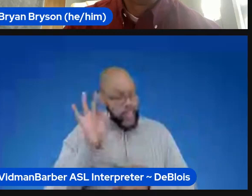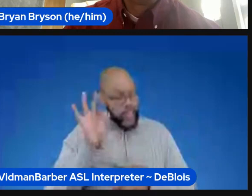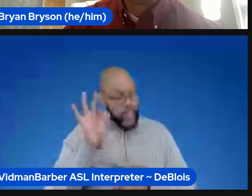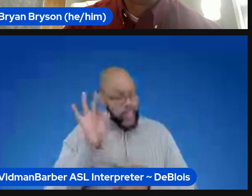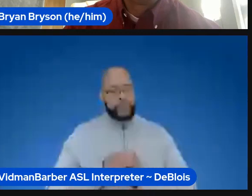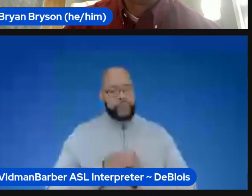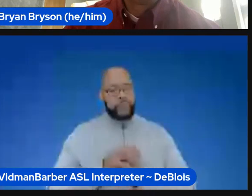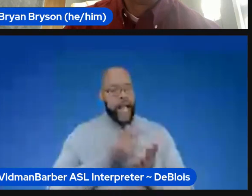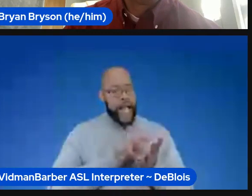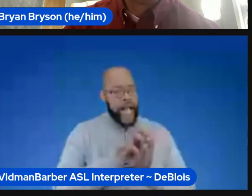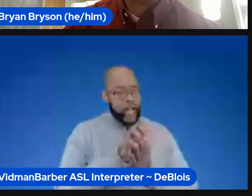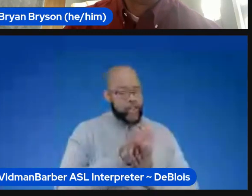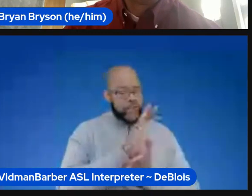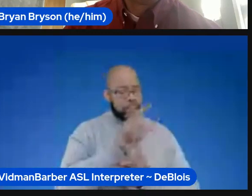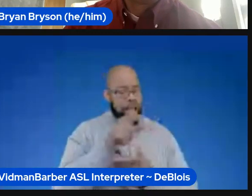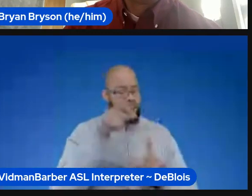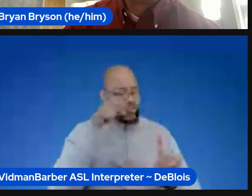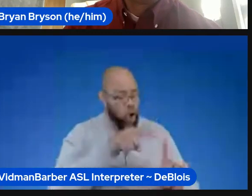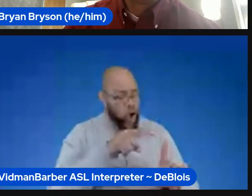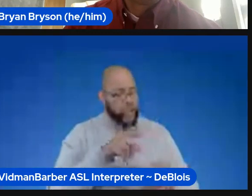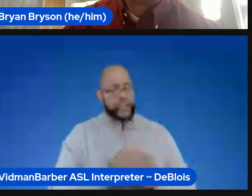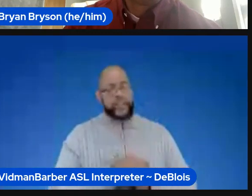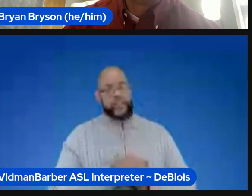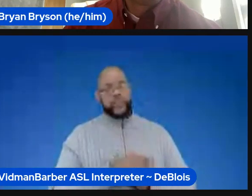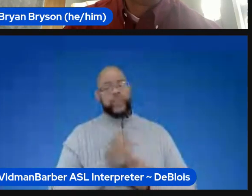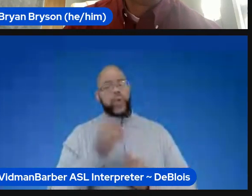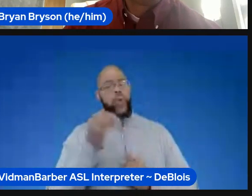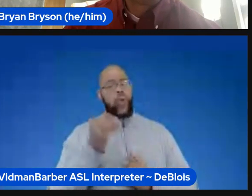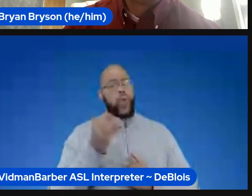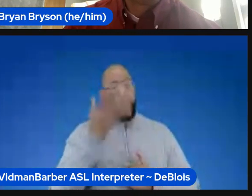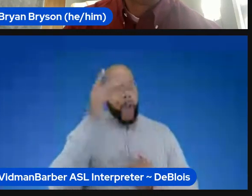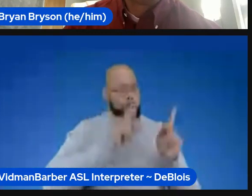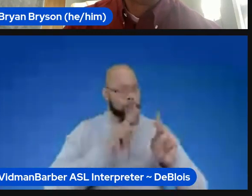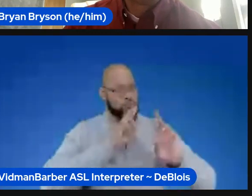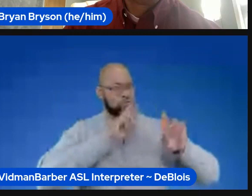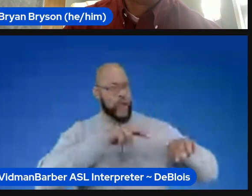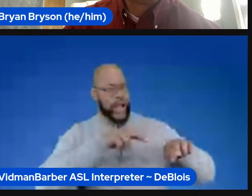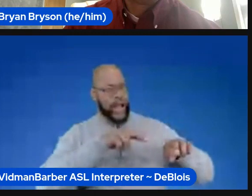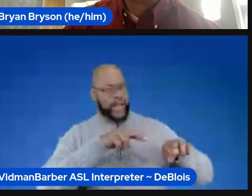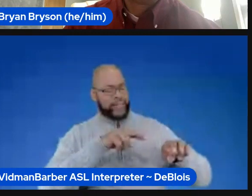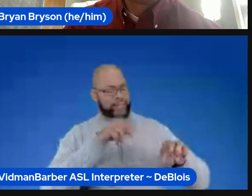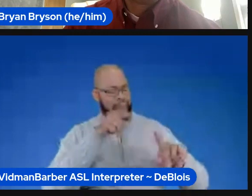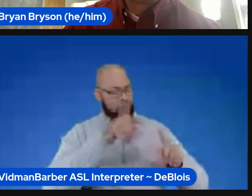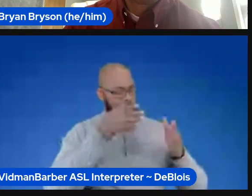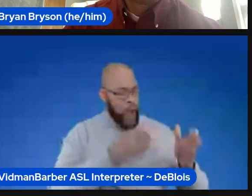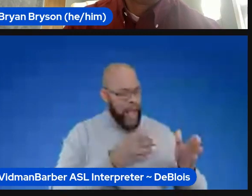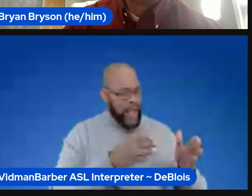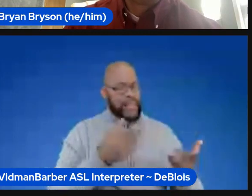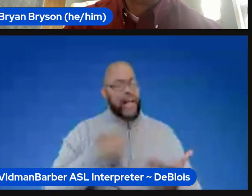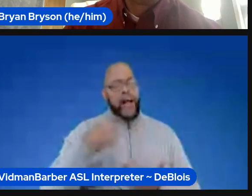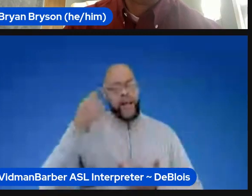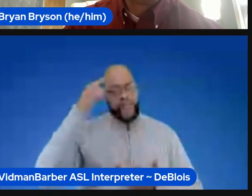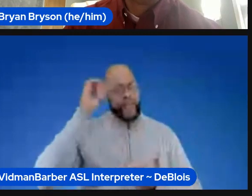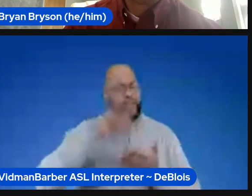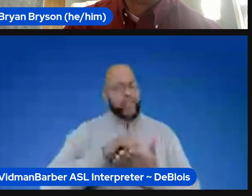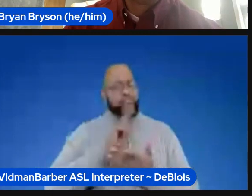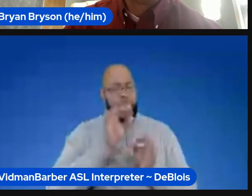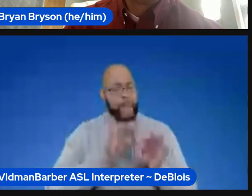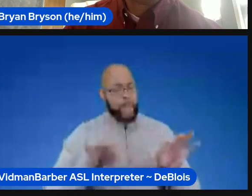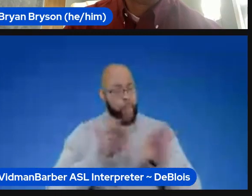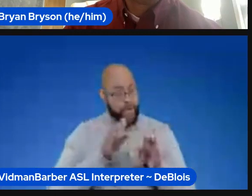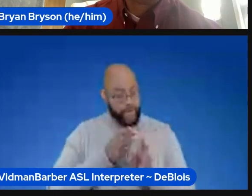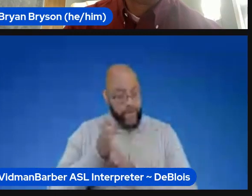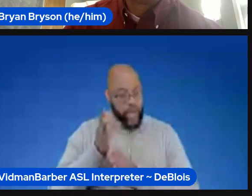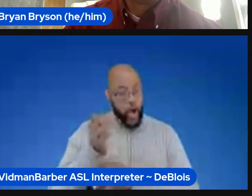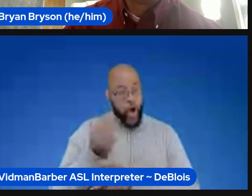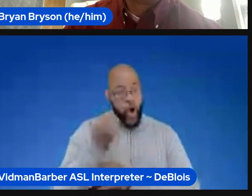cell targets as well. So why are people responding? So I think that this is a really important field in understanding